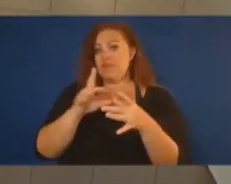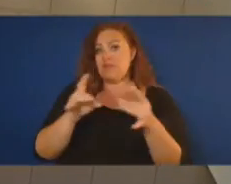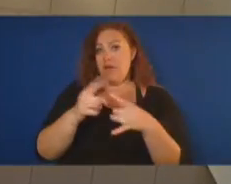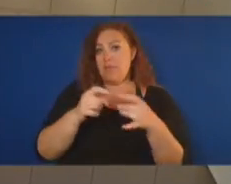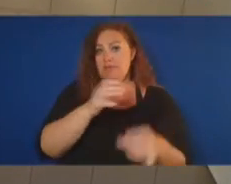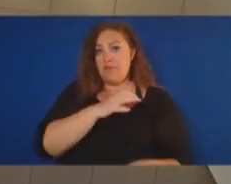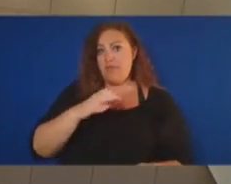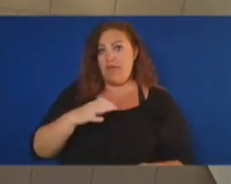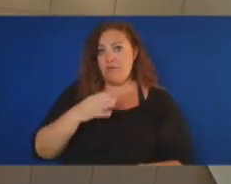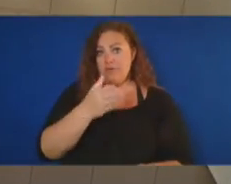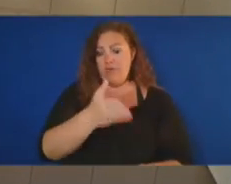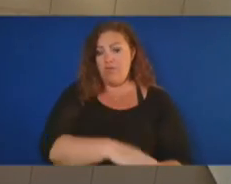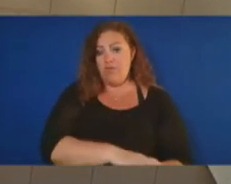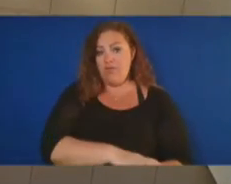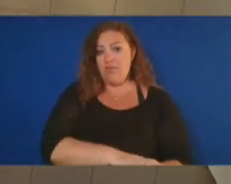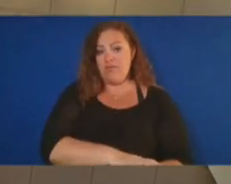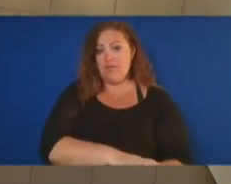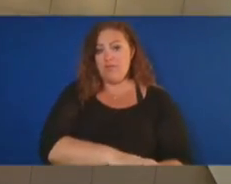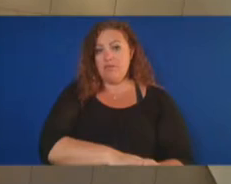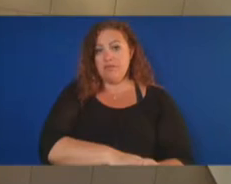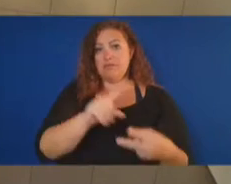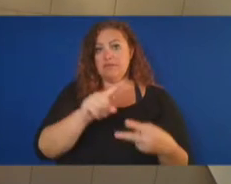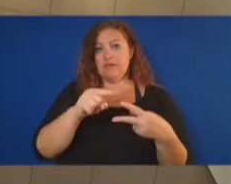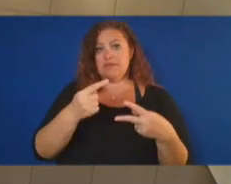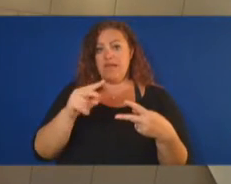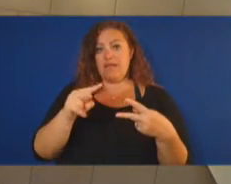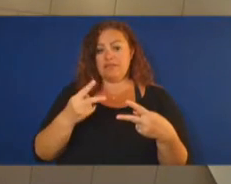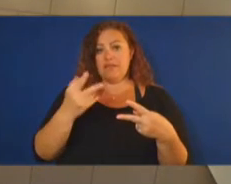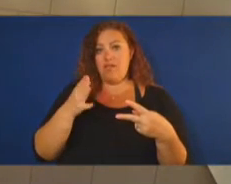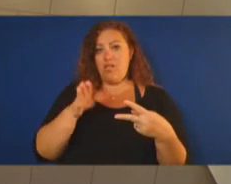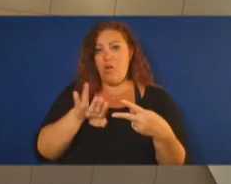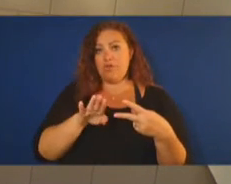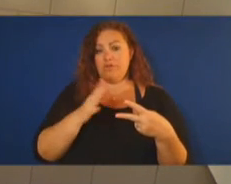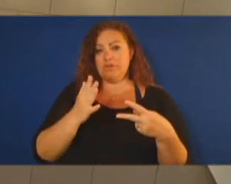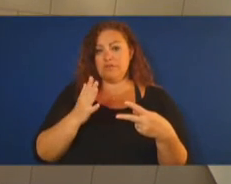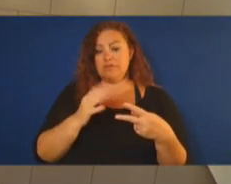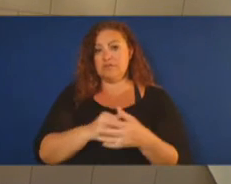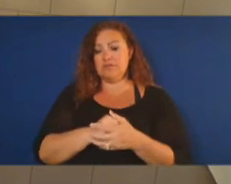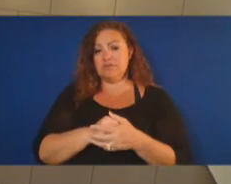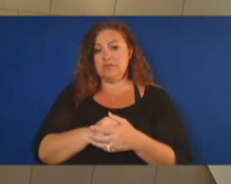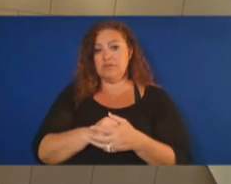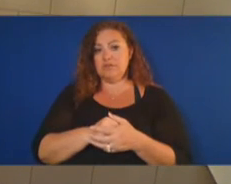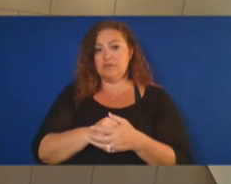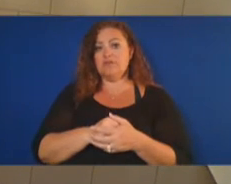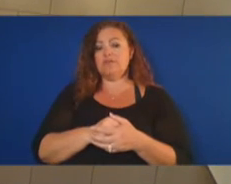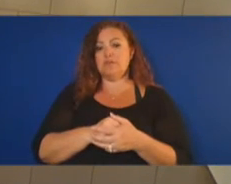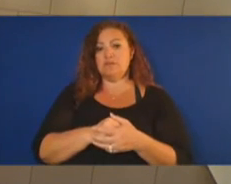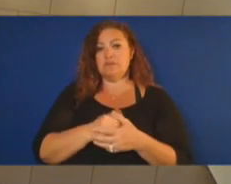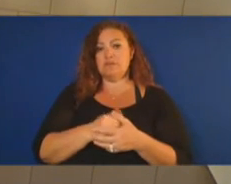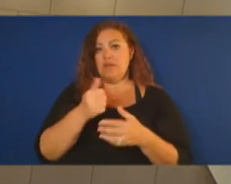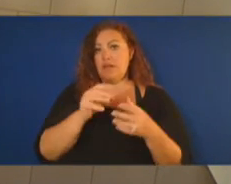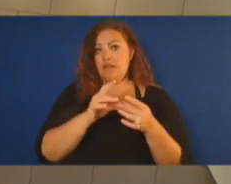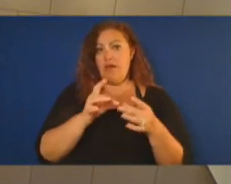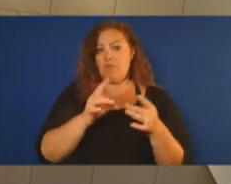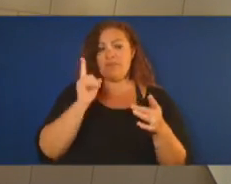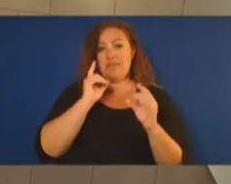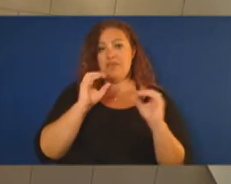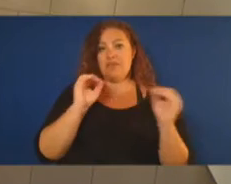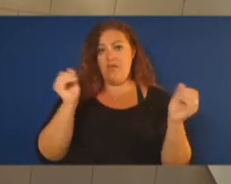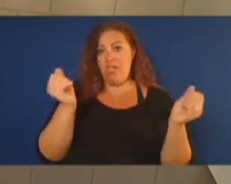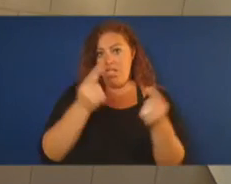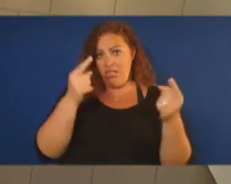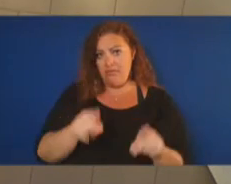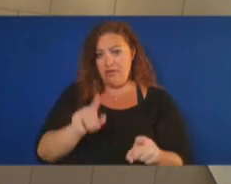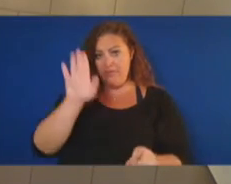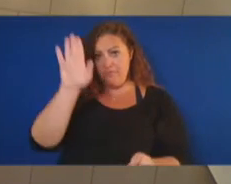council close second there's a motion to close public hearing that's been properly second any comments hearing none all in favor of that motion please raise your